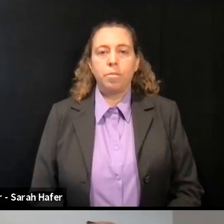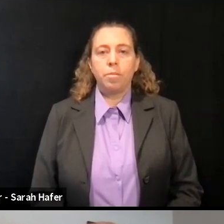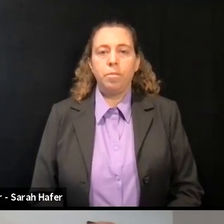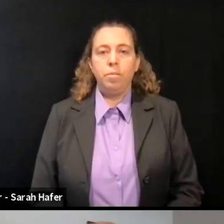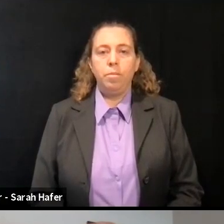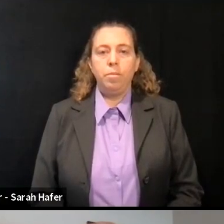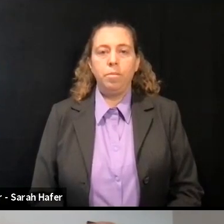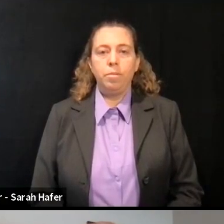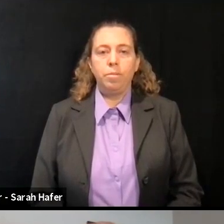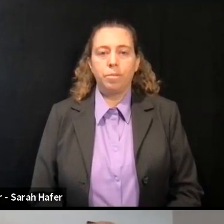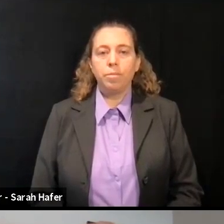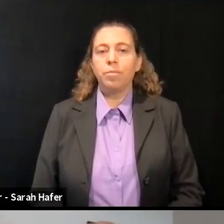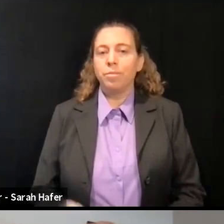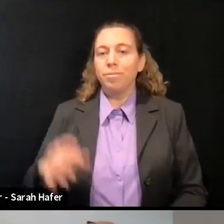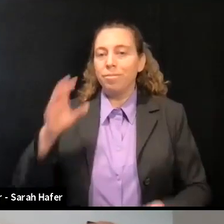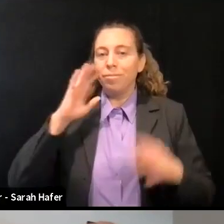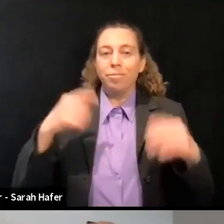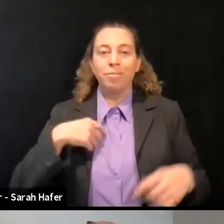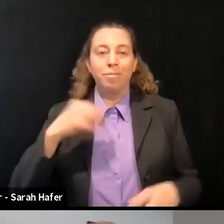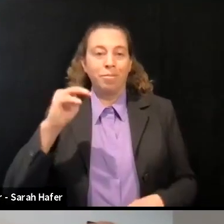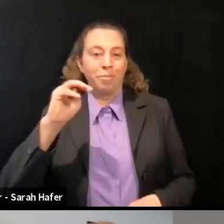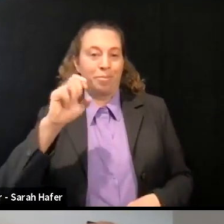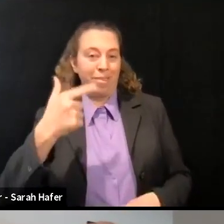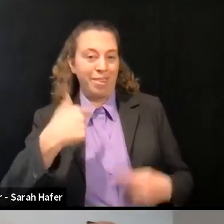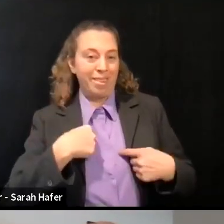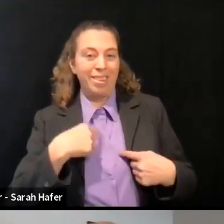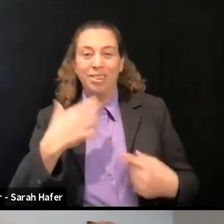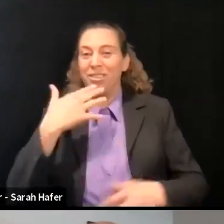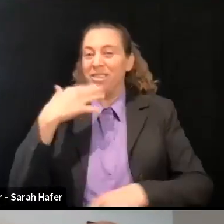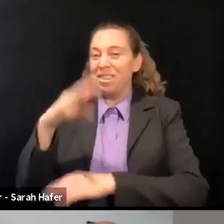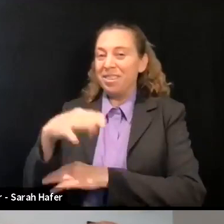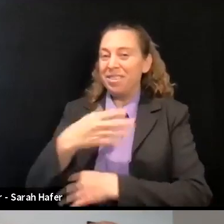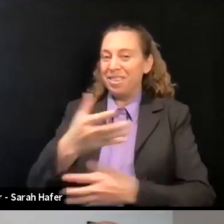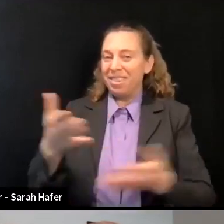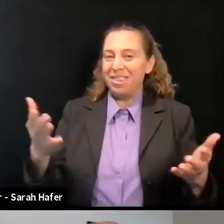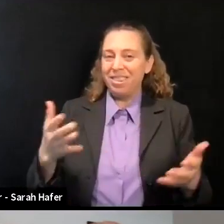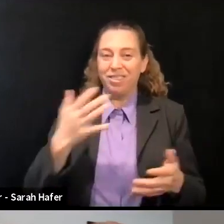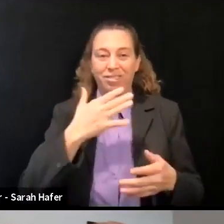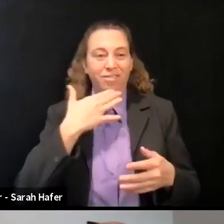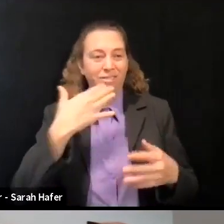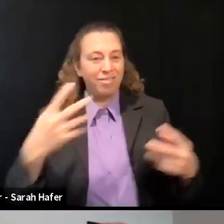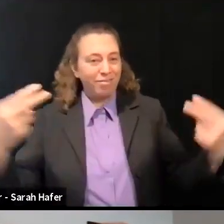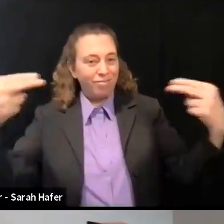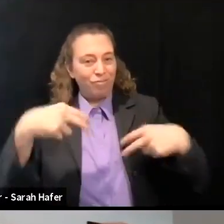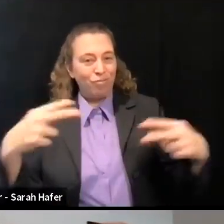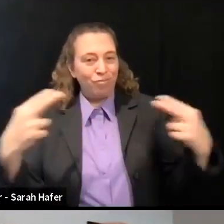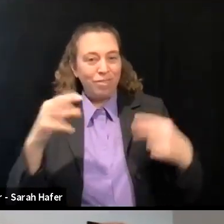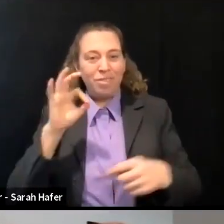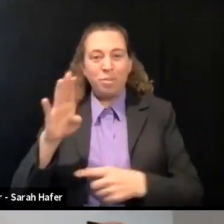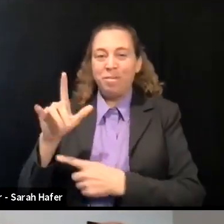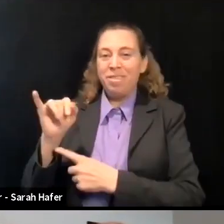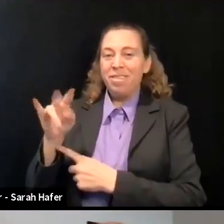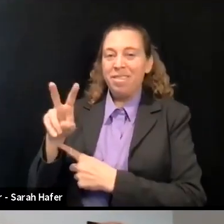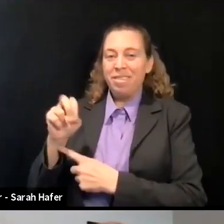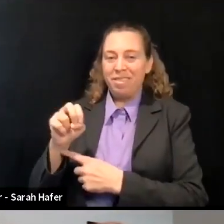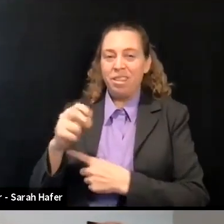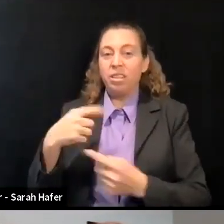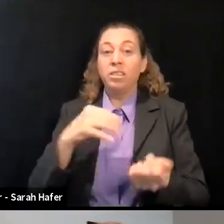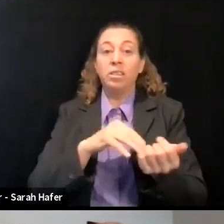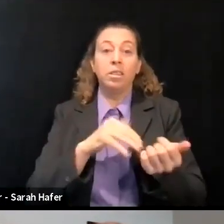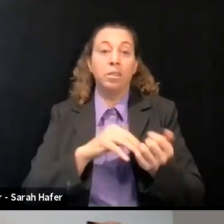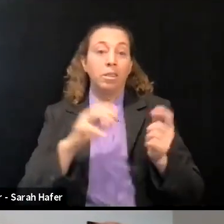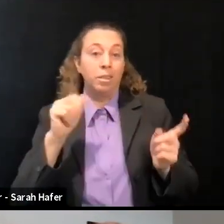Good afternoon, and welcome to our Facebook Live discussion. I am Dr. Meg Cary, one of the senior health advisors at Oregon Health Authority and a child and